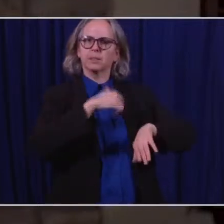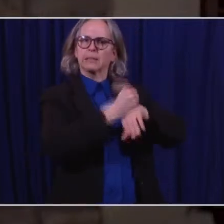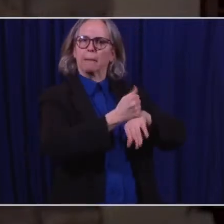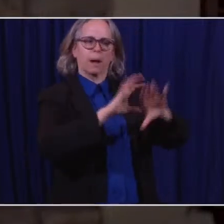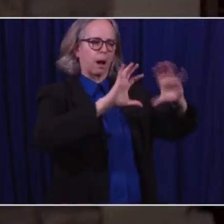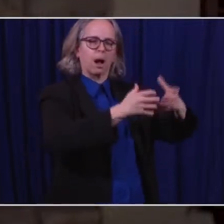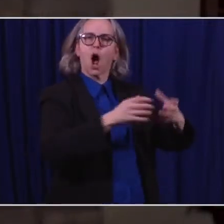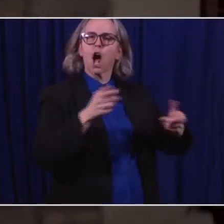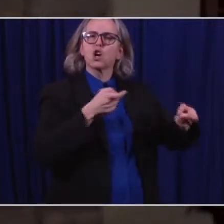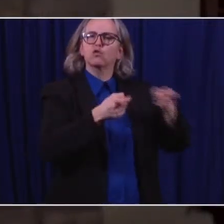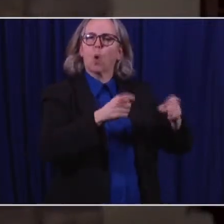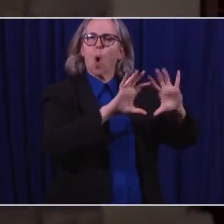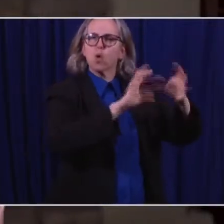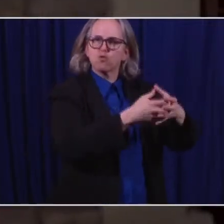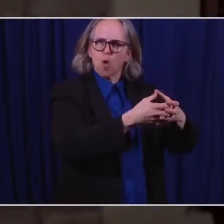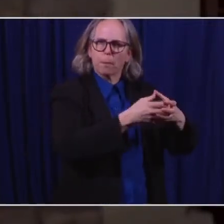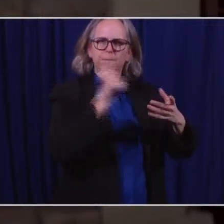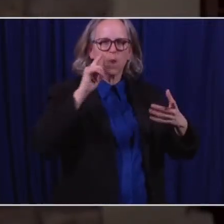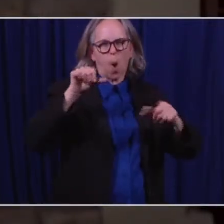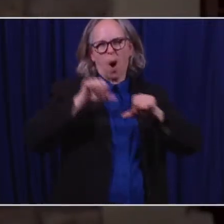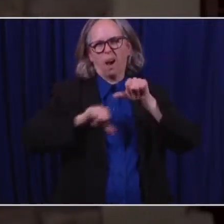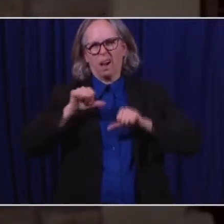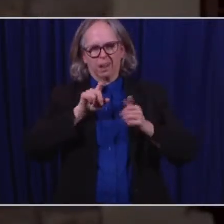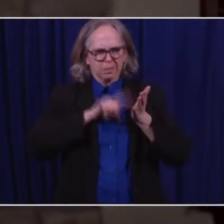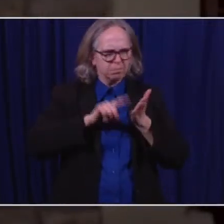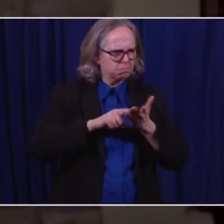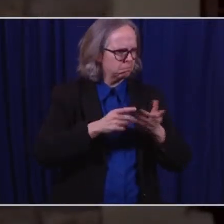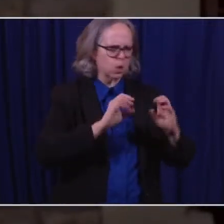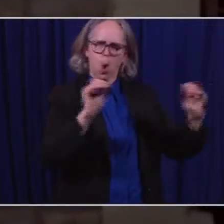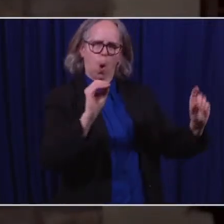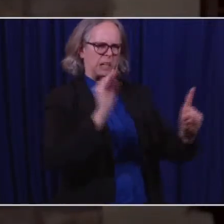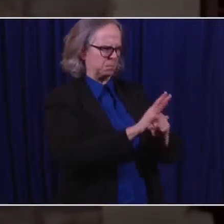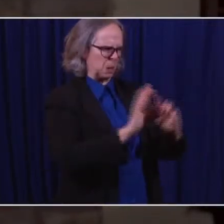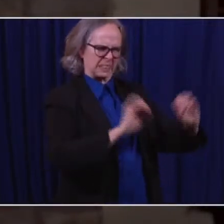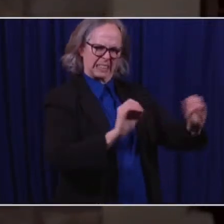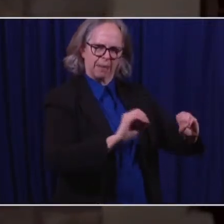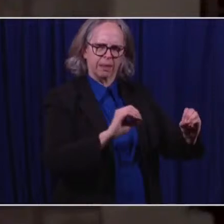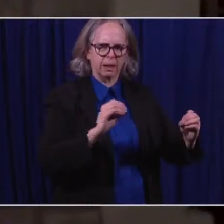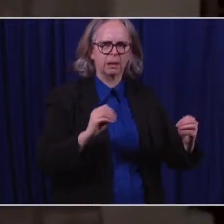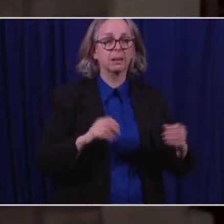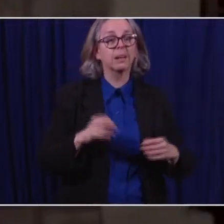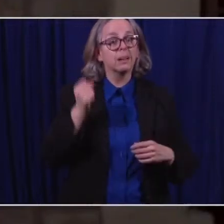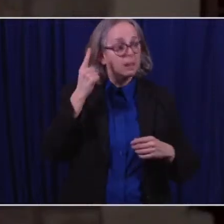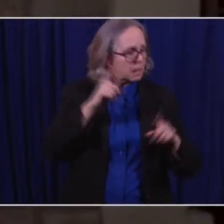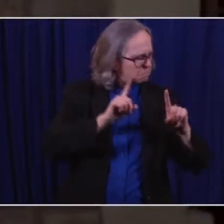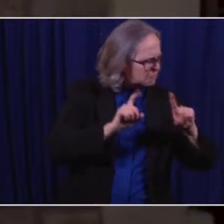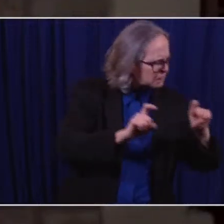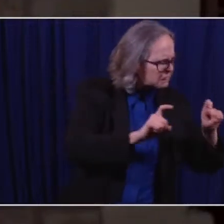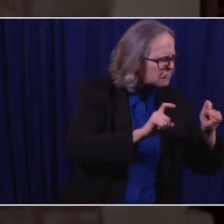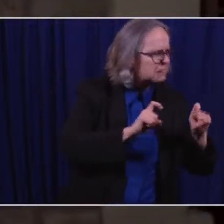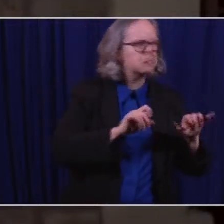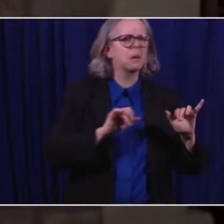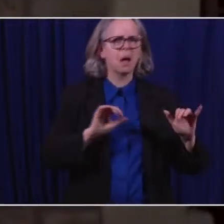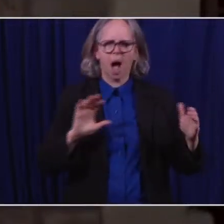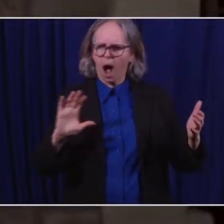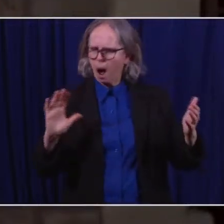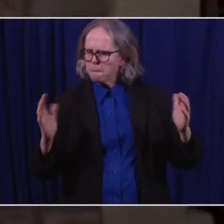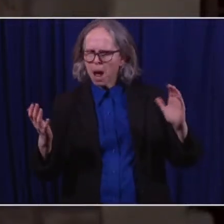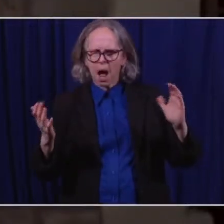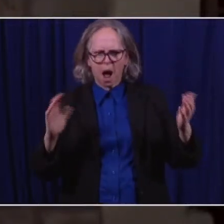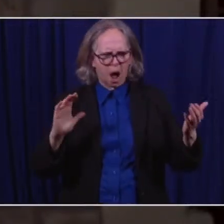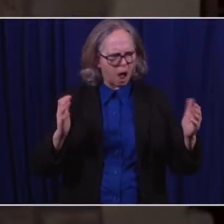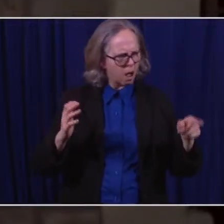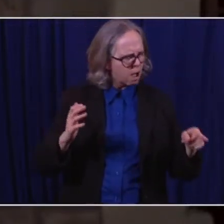other kids who had not been exposed. At least we didn't know they'd been exposed. The results they got back